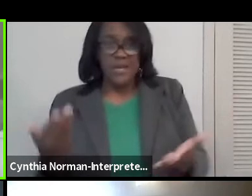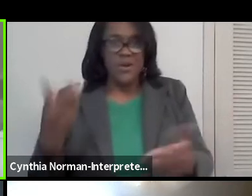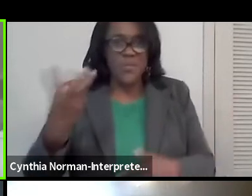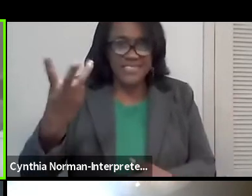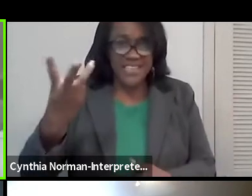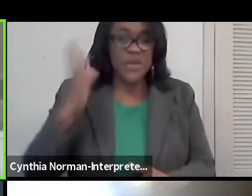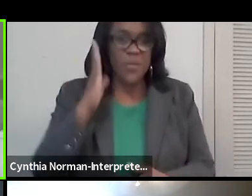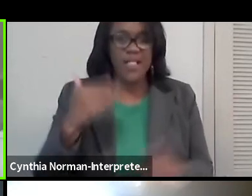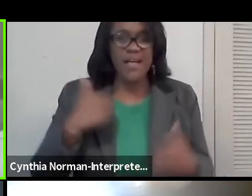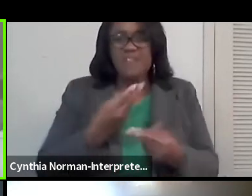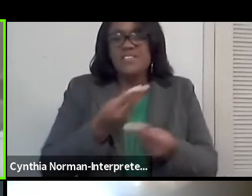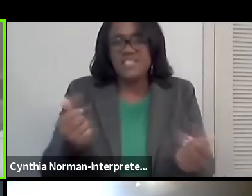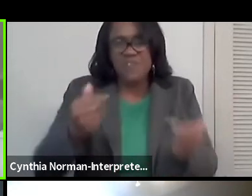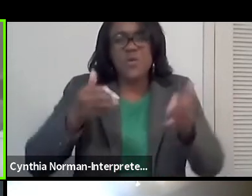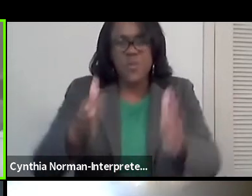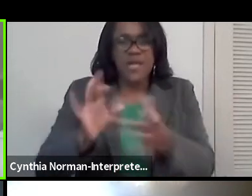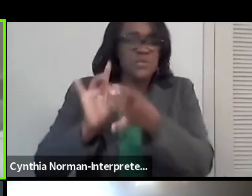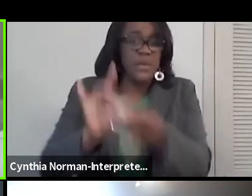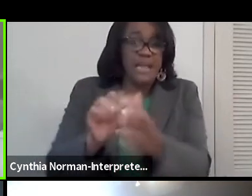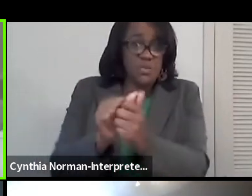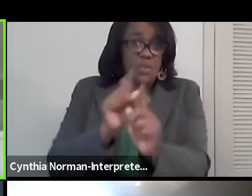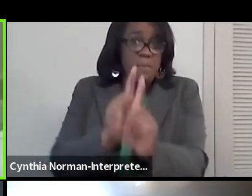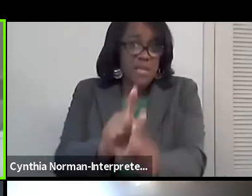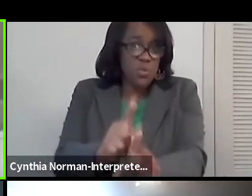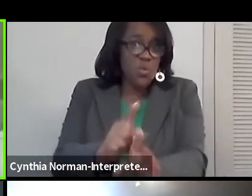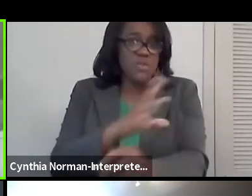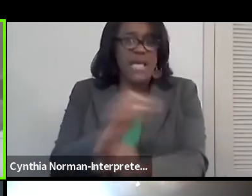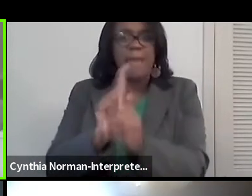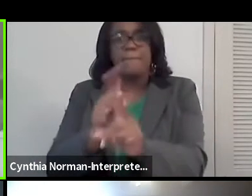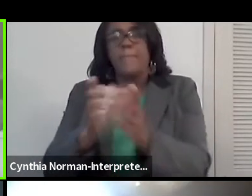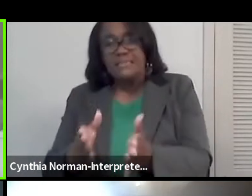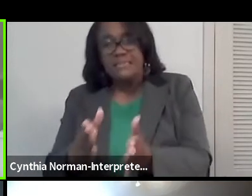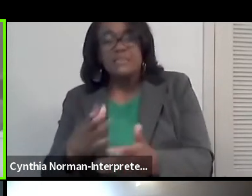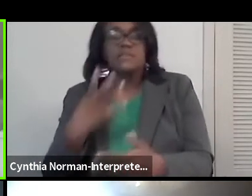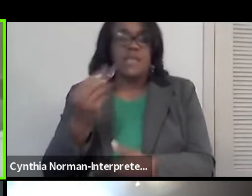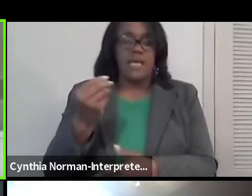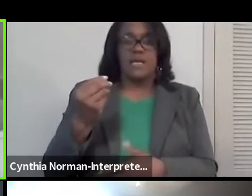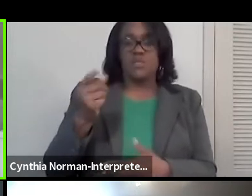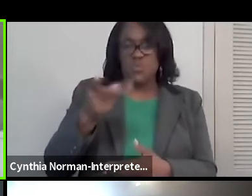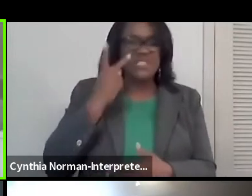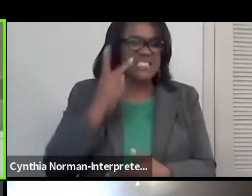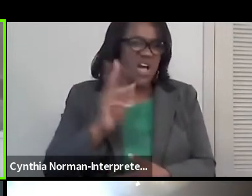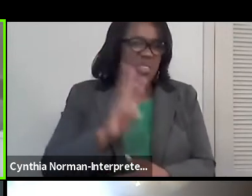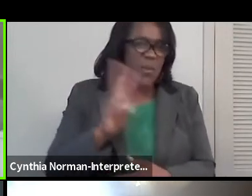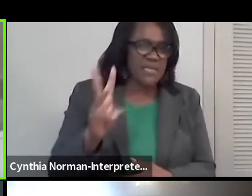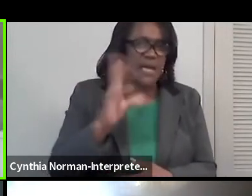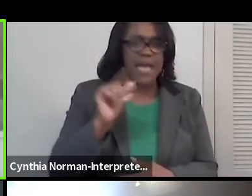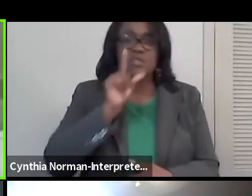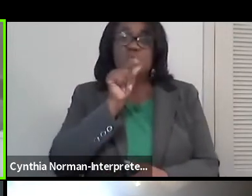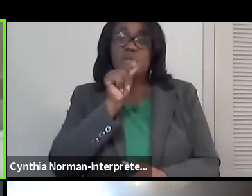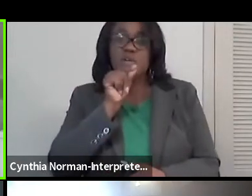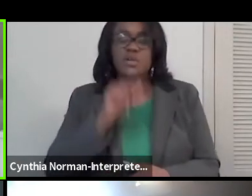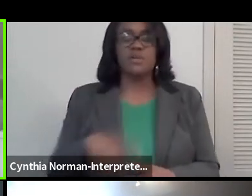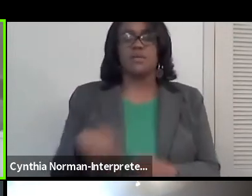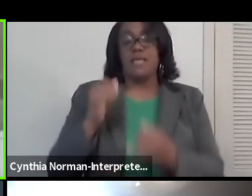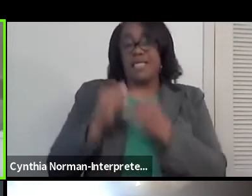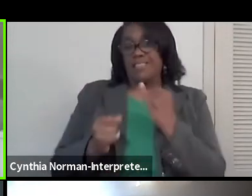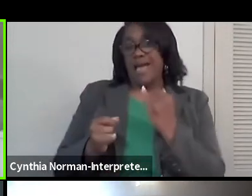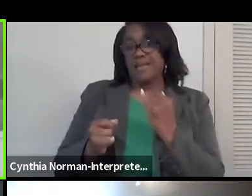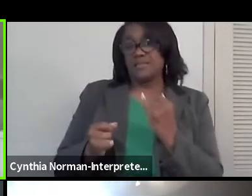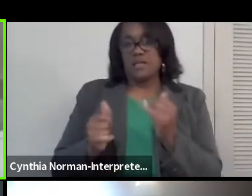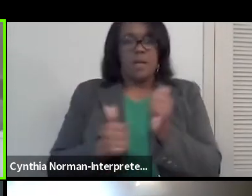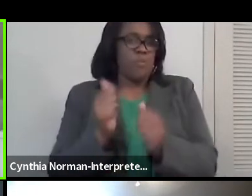to get connected with mentors and mentees that you'll see on our website and also on the Twitter. And then last, but I think